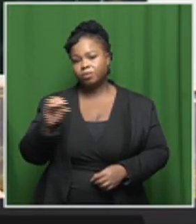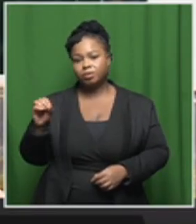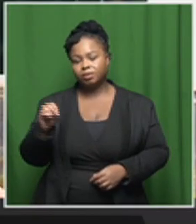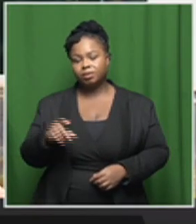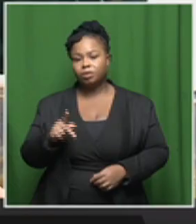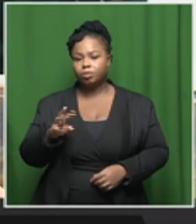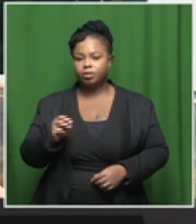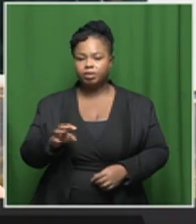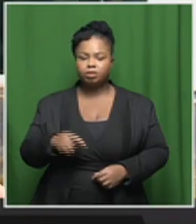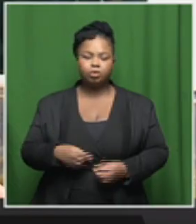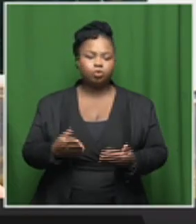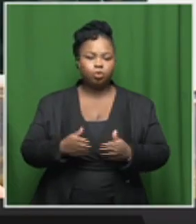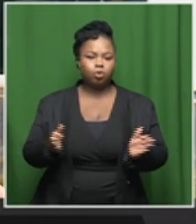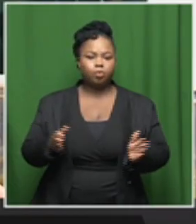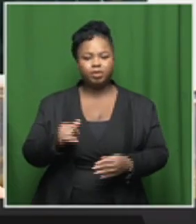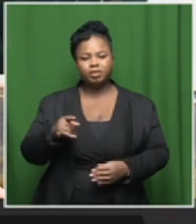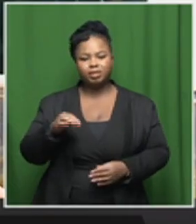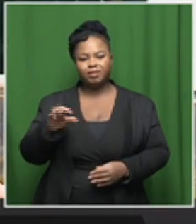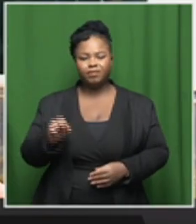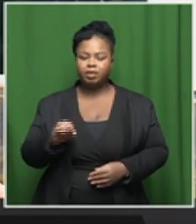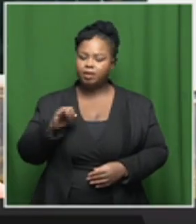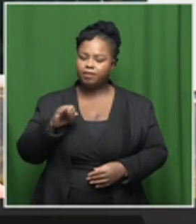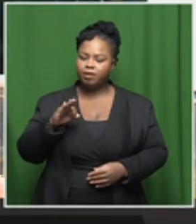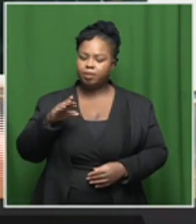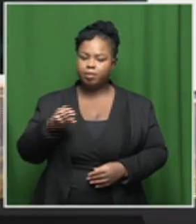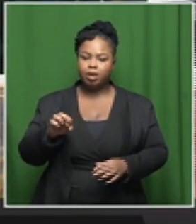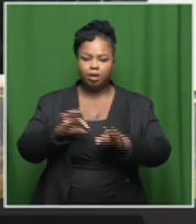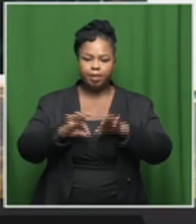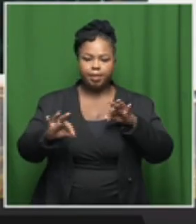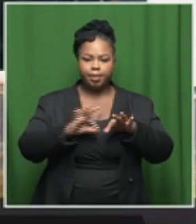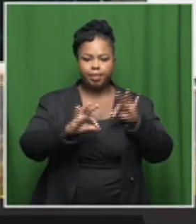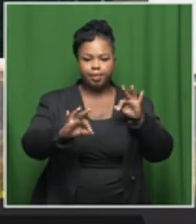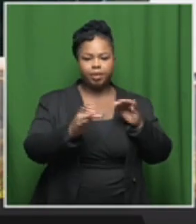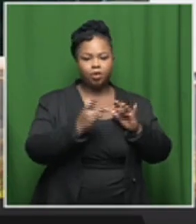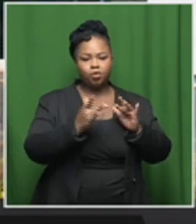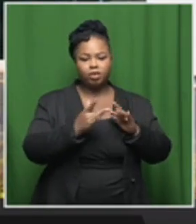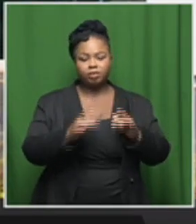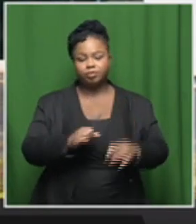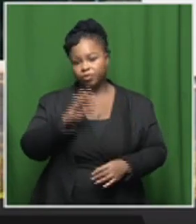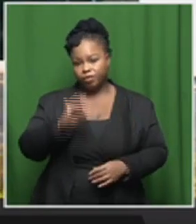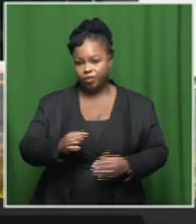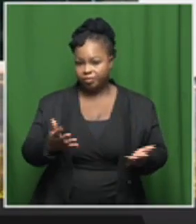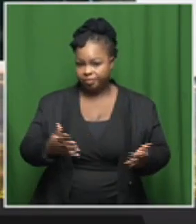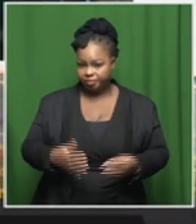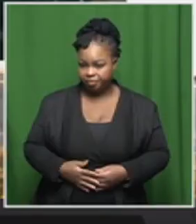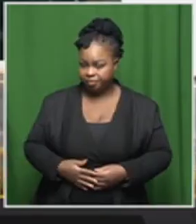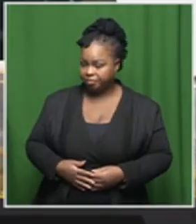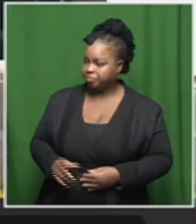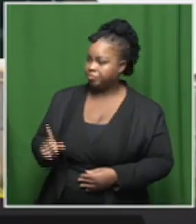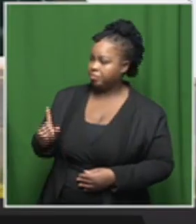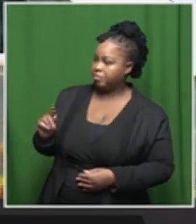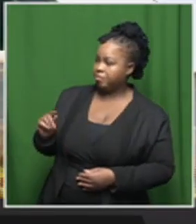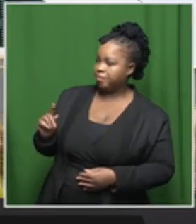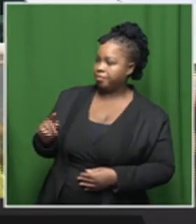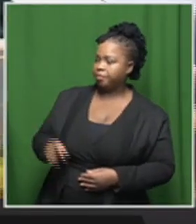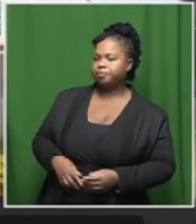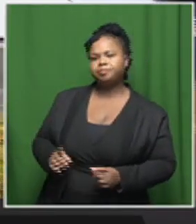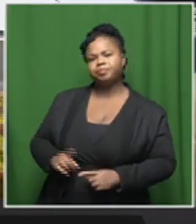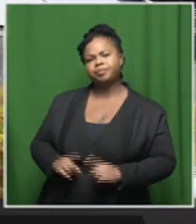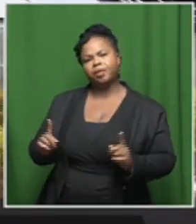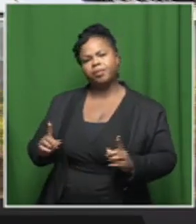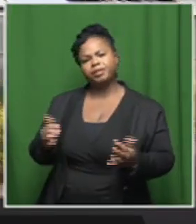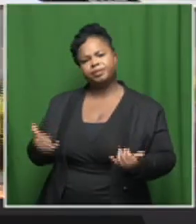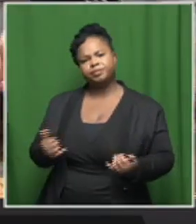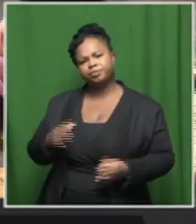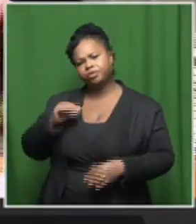fiber, Openserve has fiber in every single corner of South Africa. That's incredible what you're telling us, but when